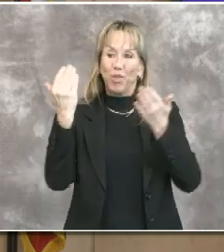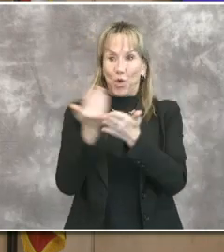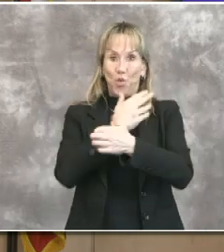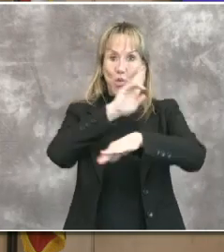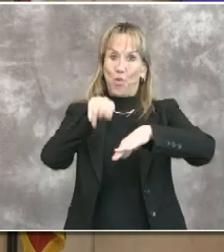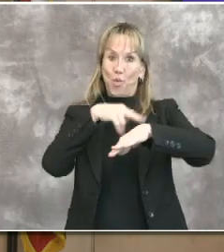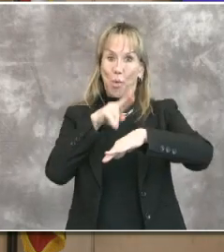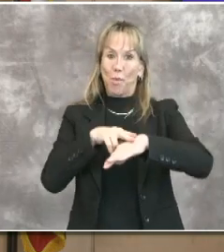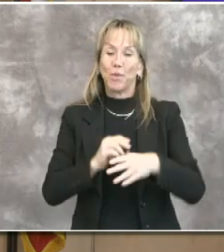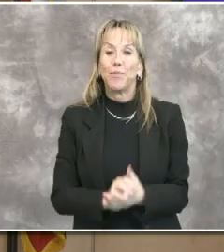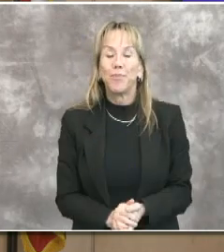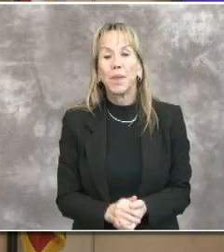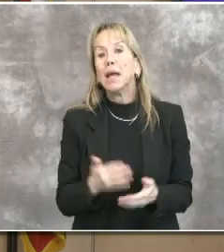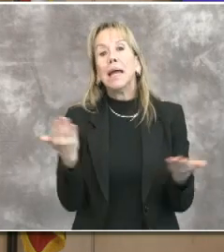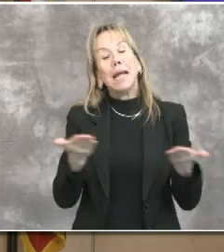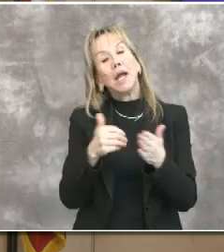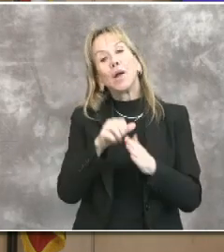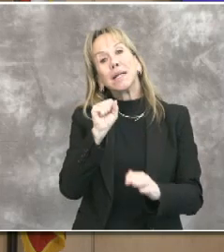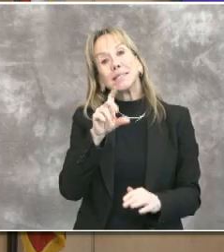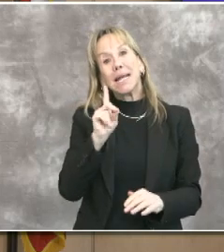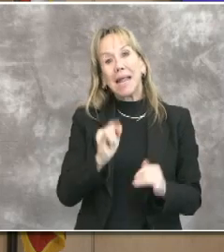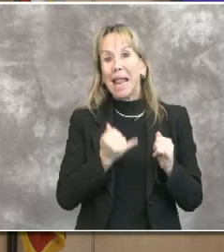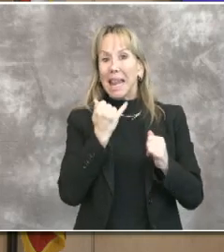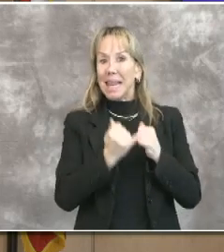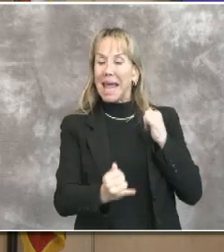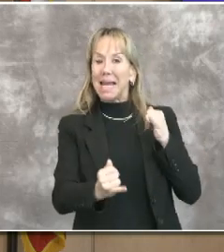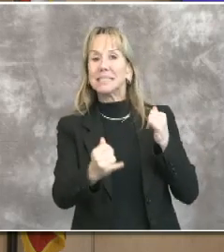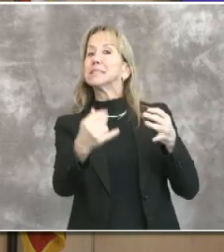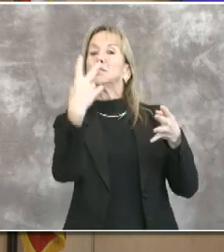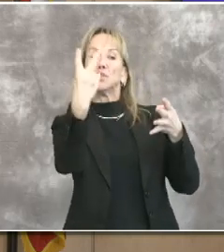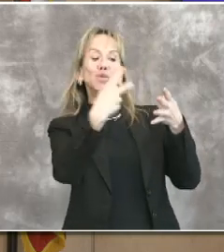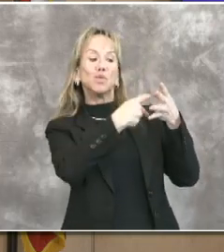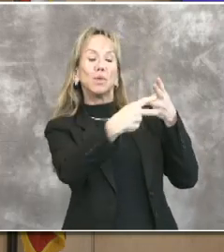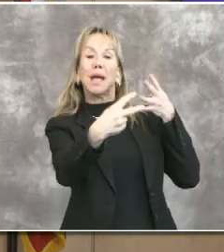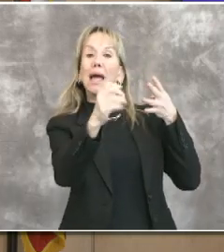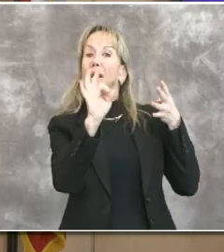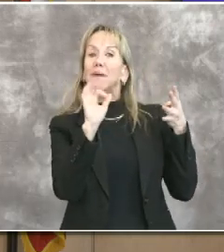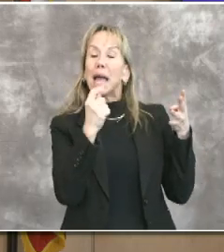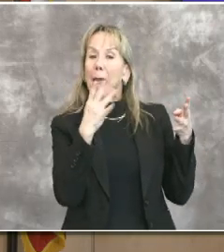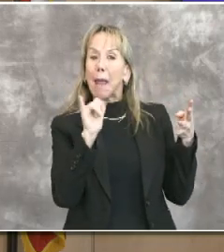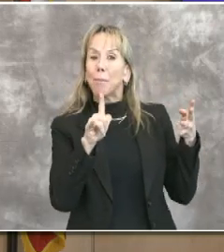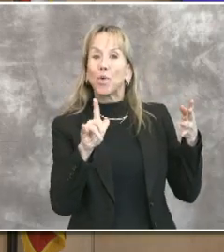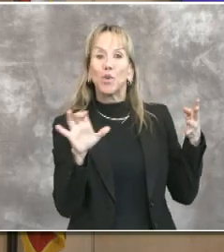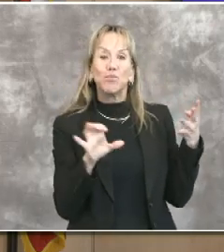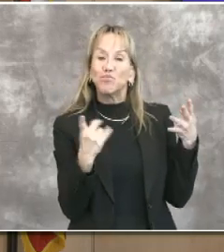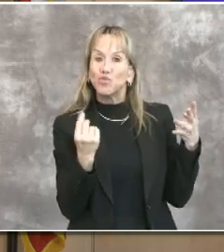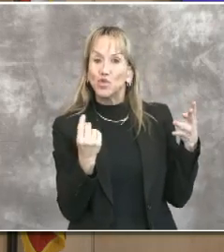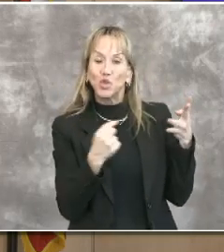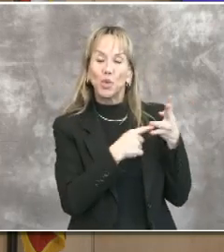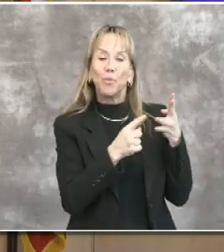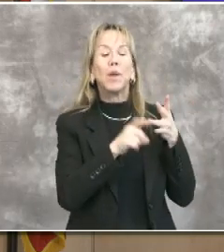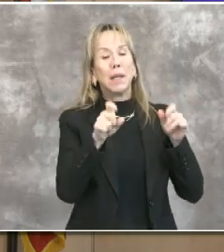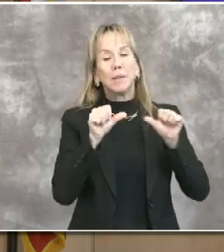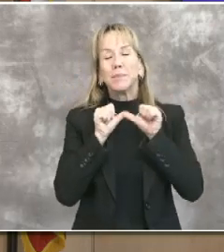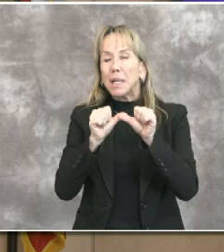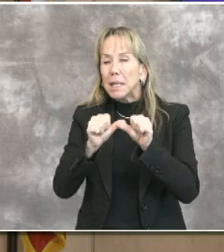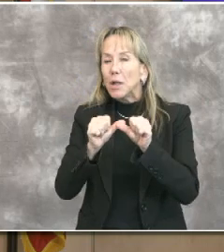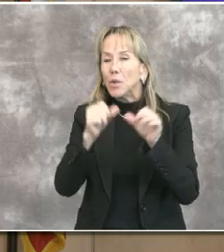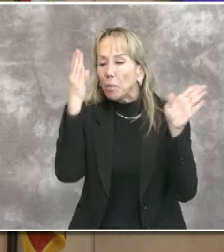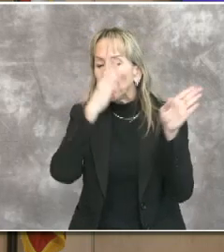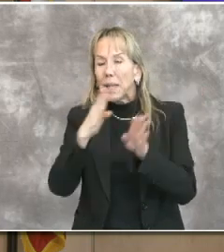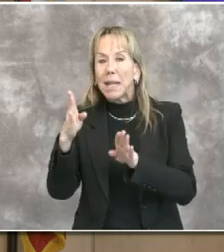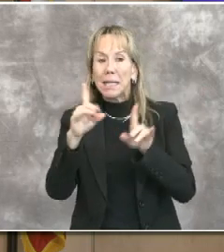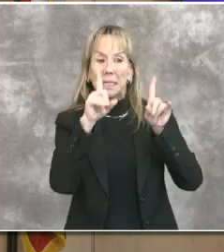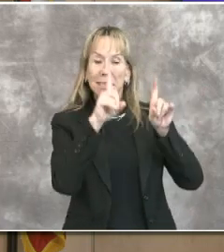the things that we need to do over the last 2 months of April. It starts with continuing to develop our plan for testing, tracing,